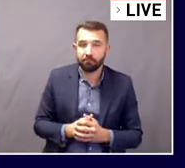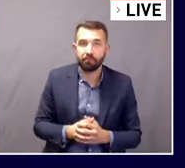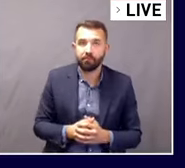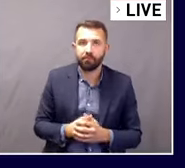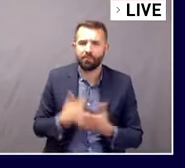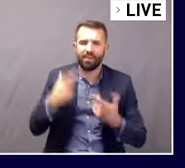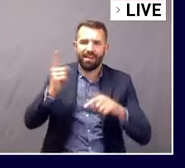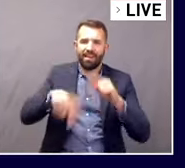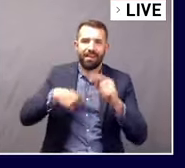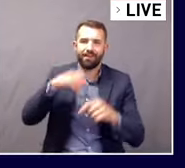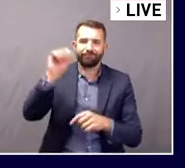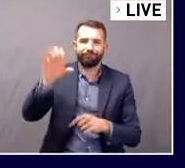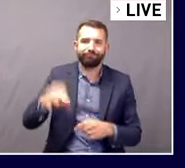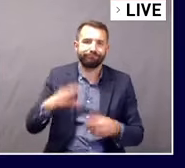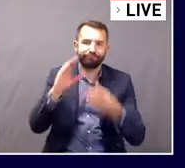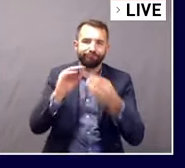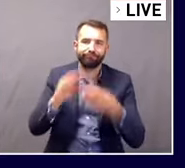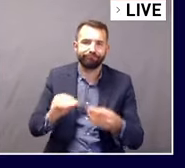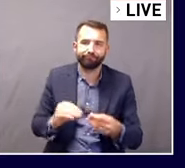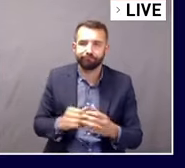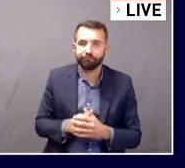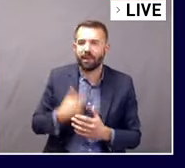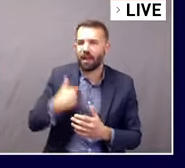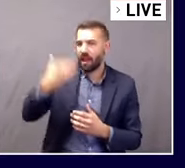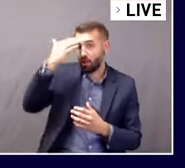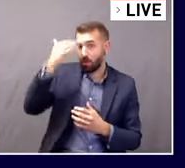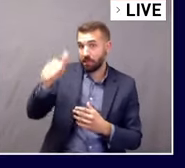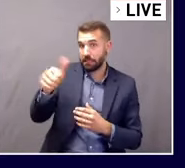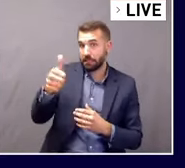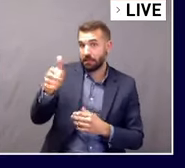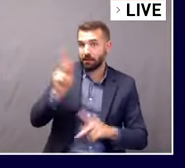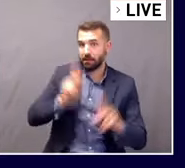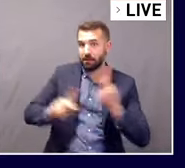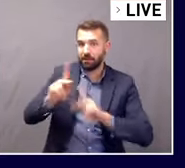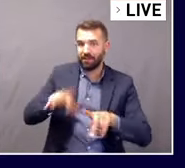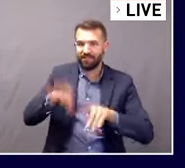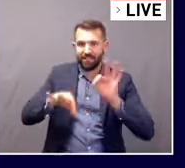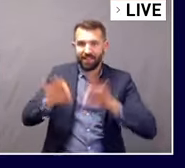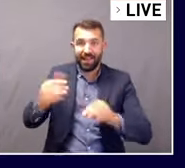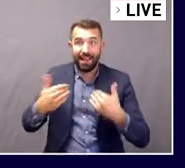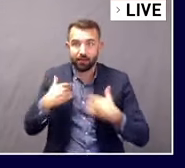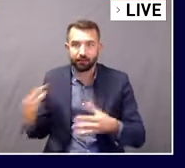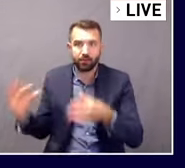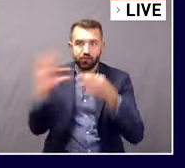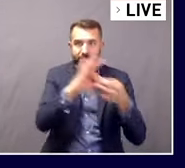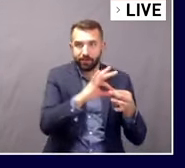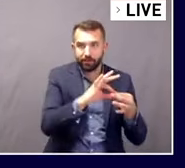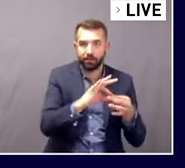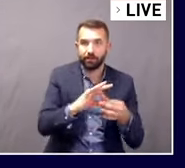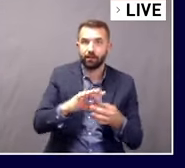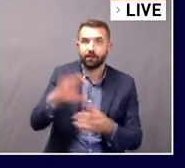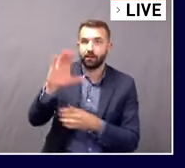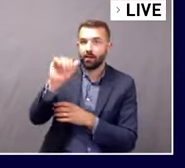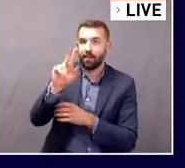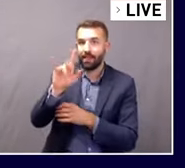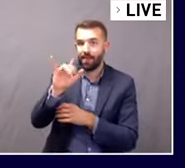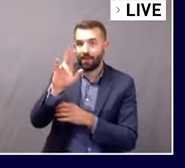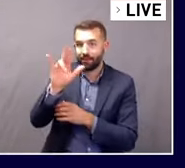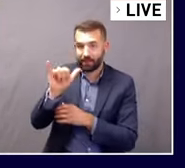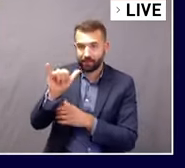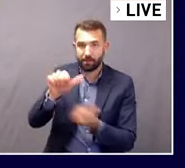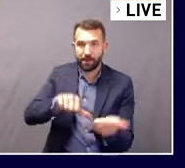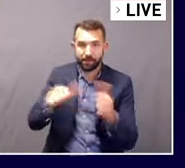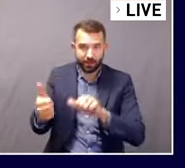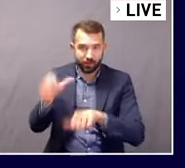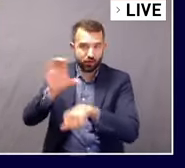cases associated with Calvary Baptist Church. We're continuing the investigation. The news that you mentioned, or the report that